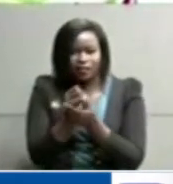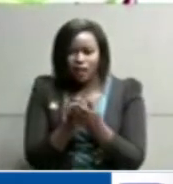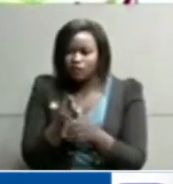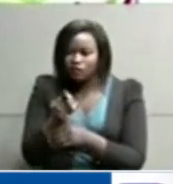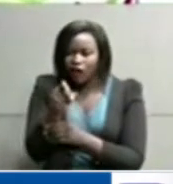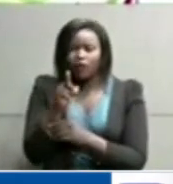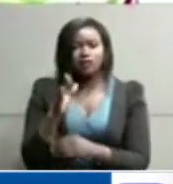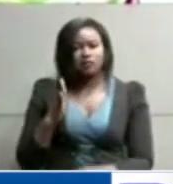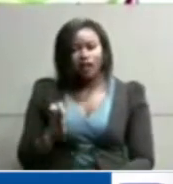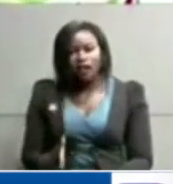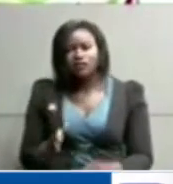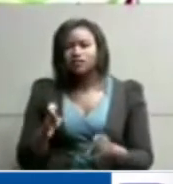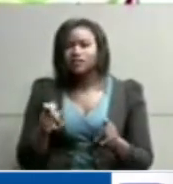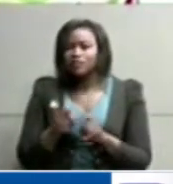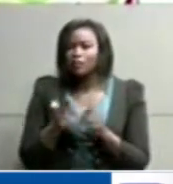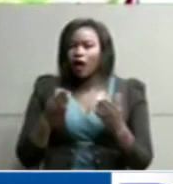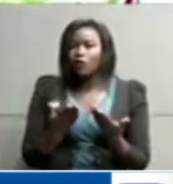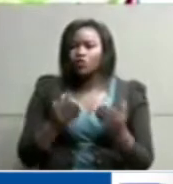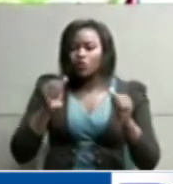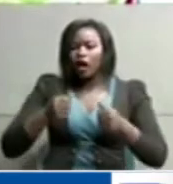and how we could avoid it.